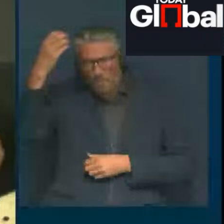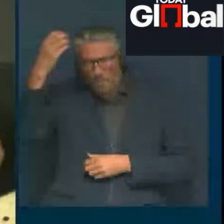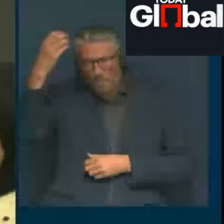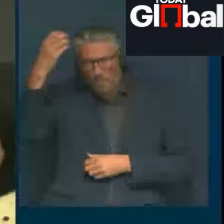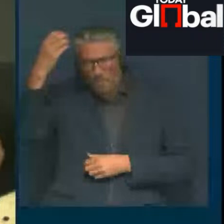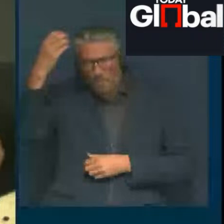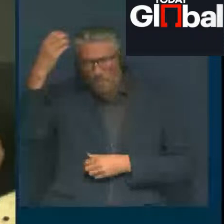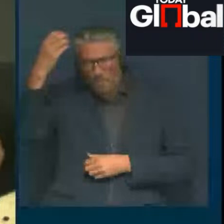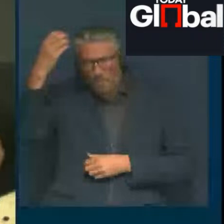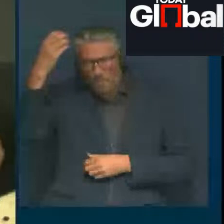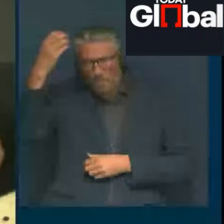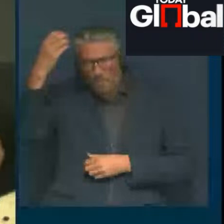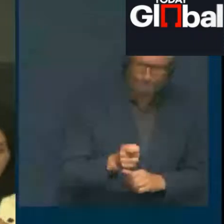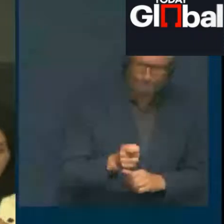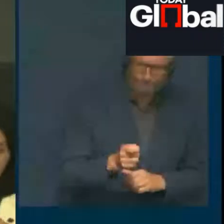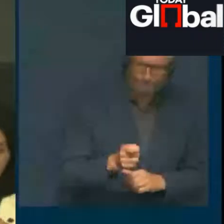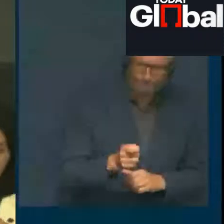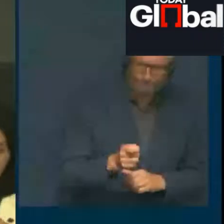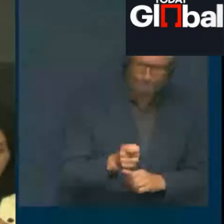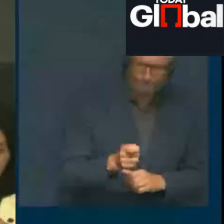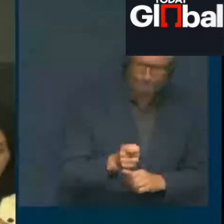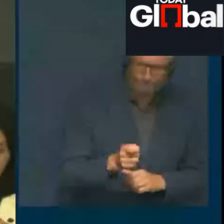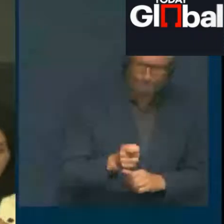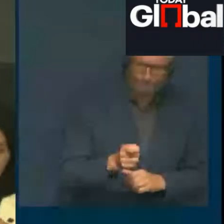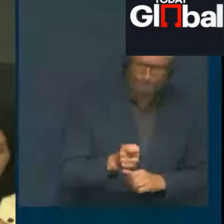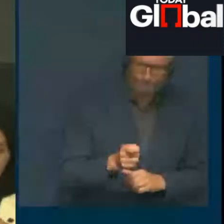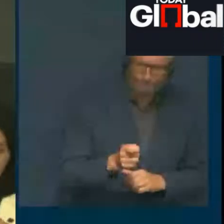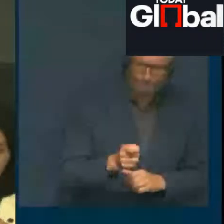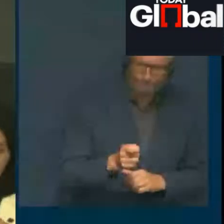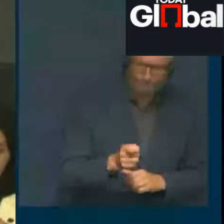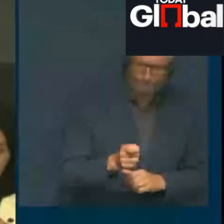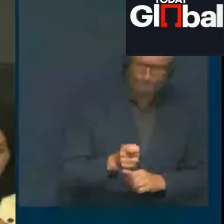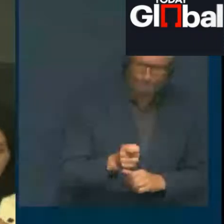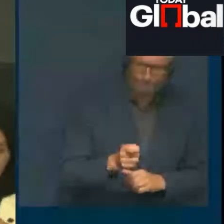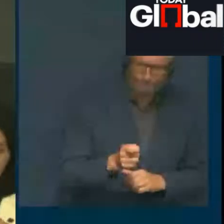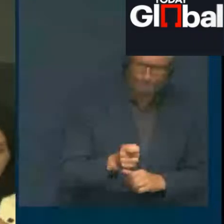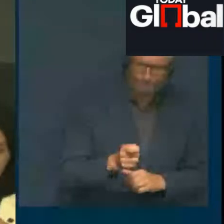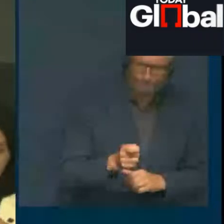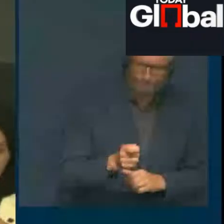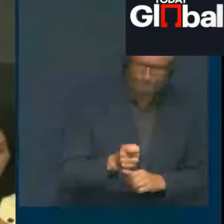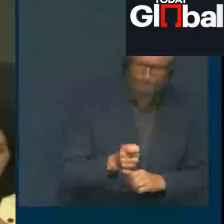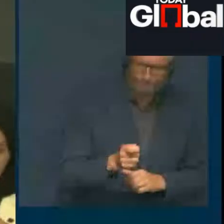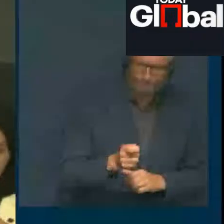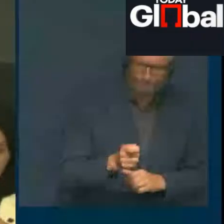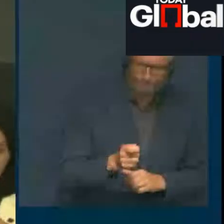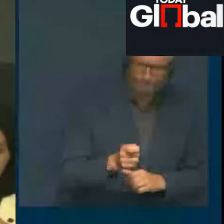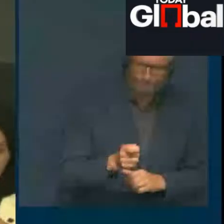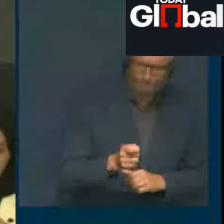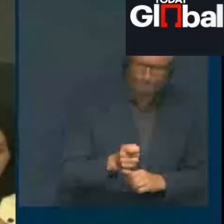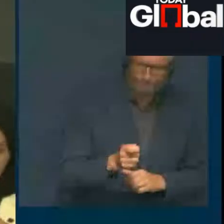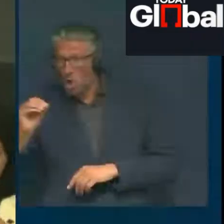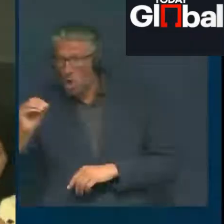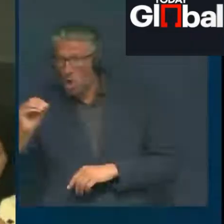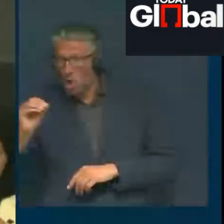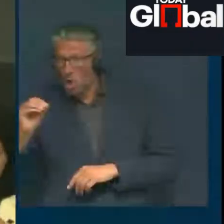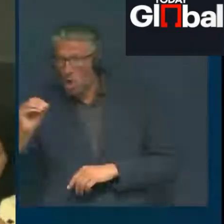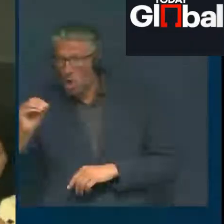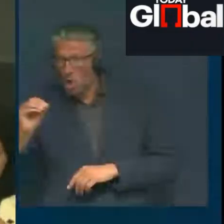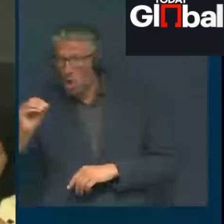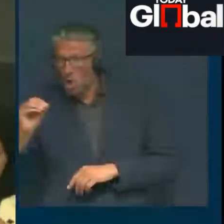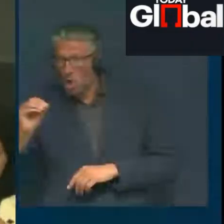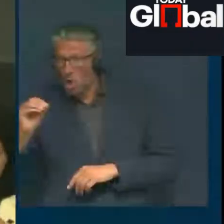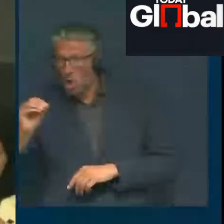when they commit breaches or contraventions against persons with disabilities.